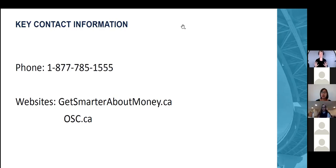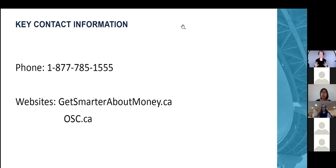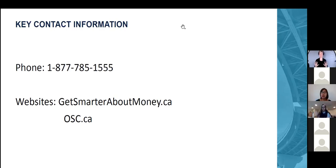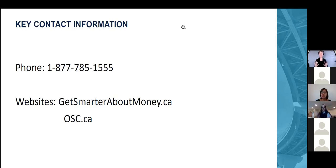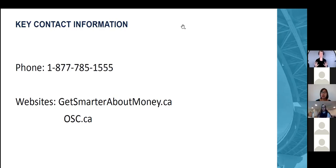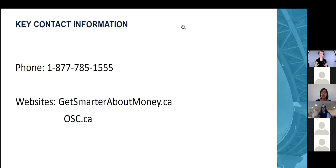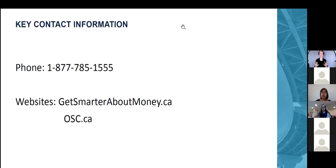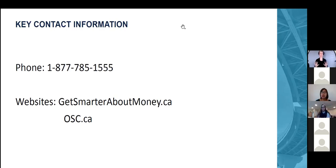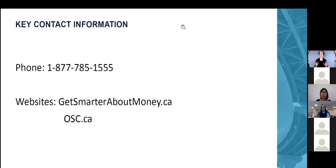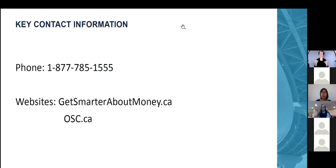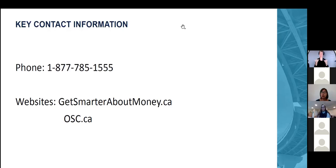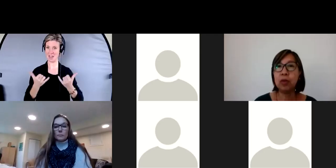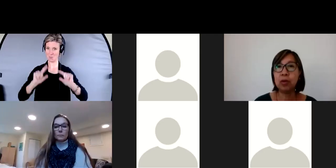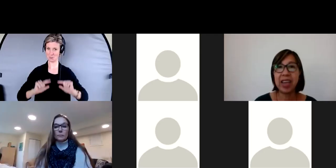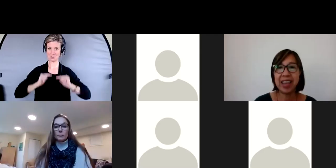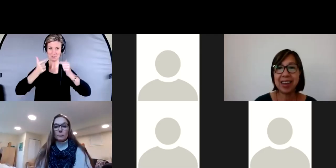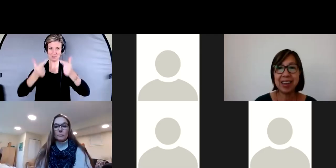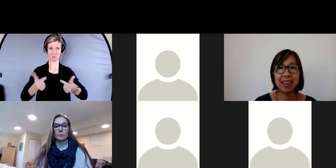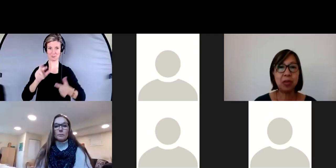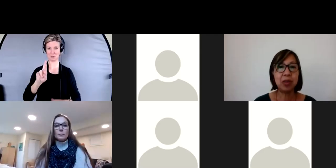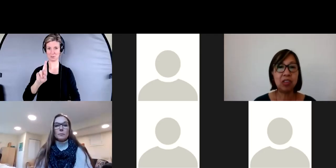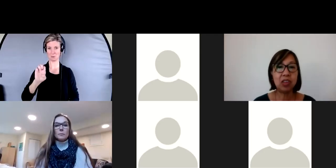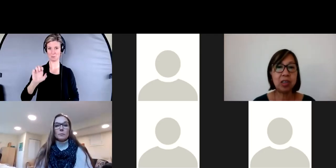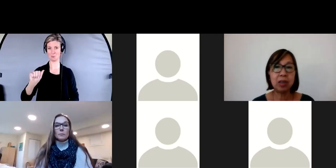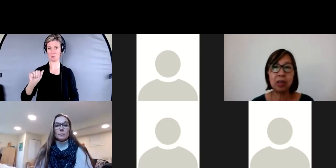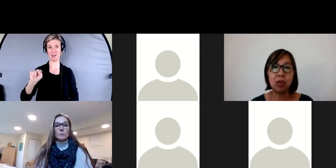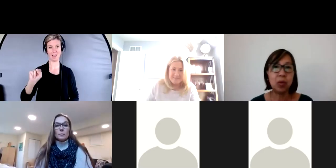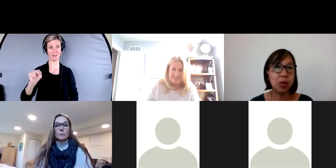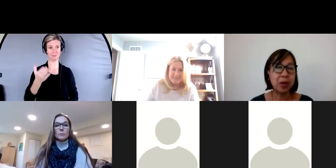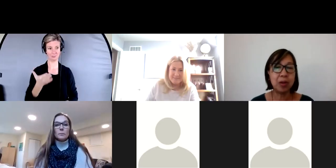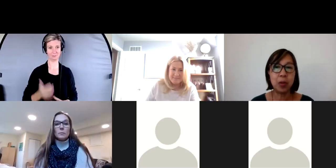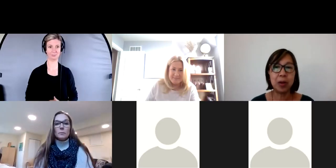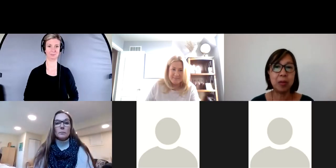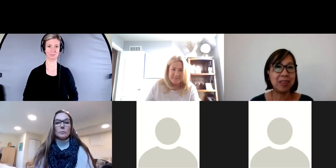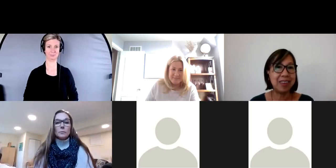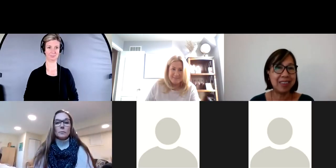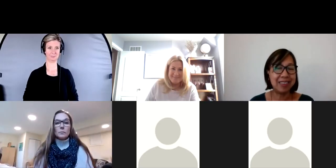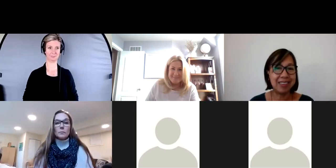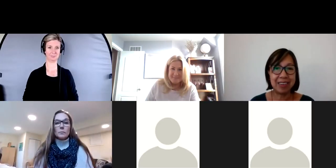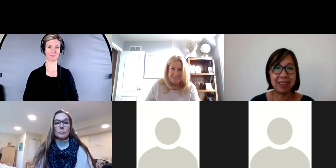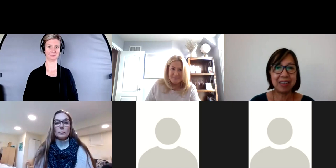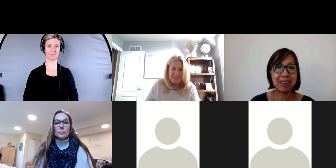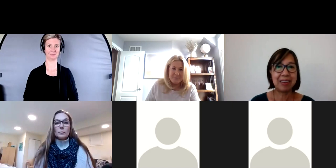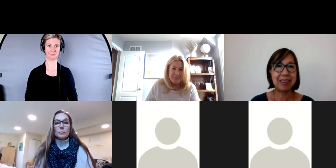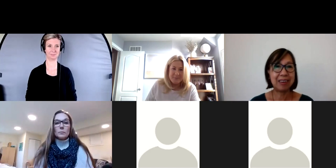to stop sharing my screen and turn it over to Rhianne, so that she can continue on this part of the presentation.